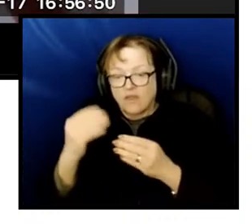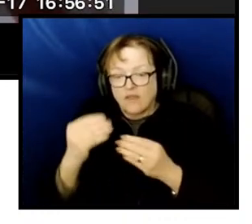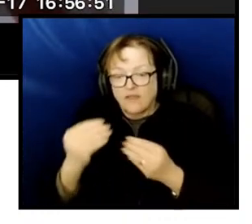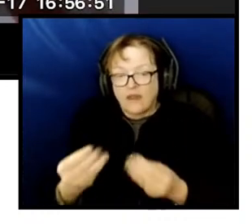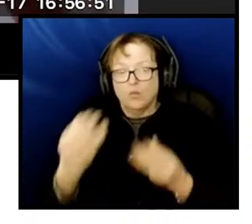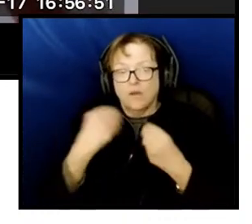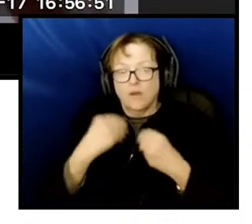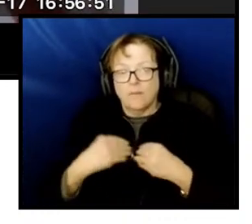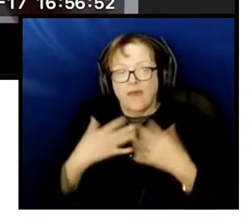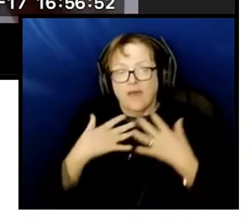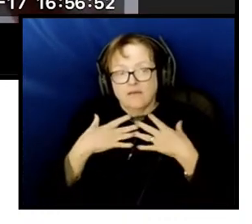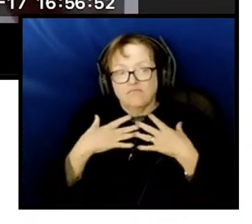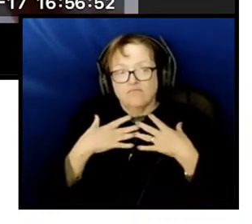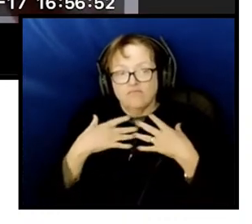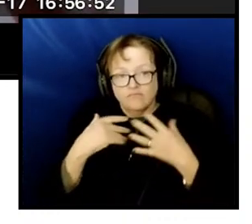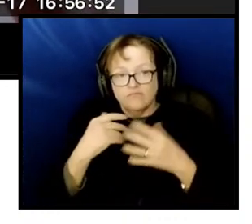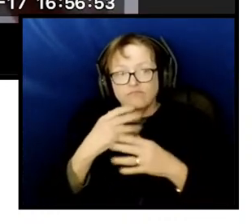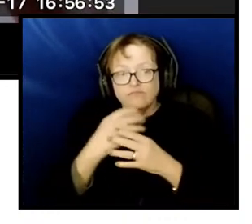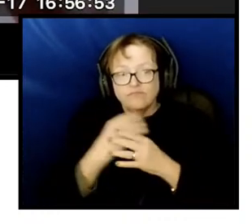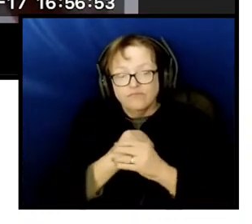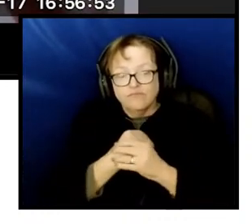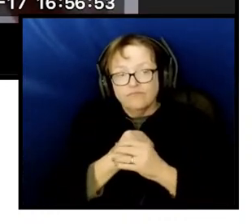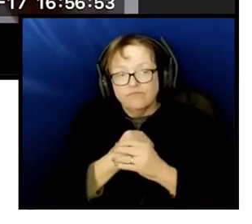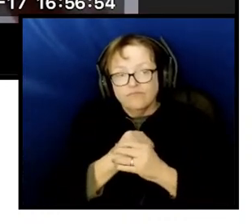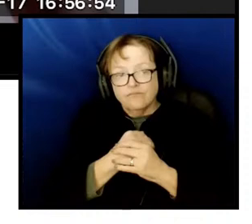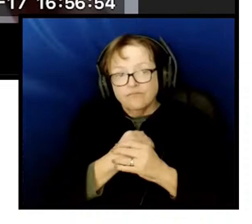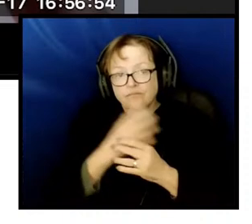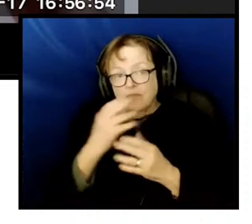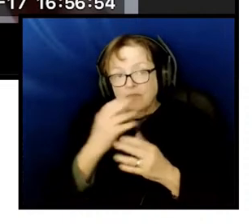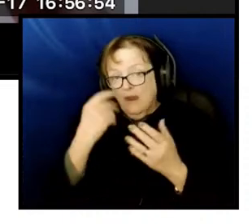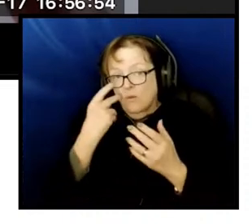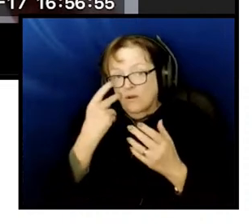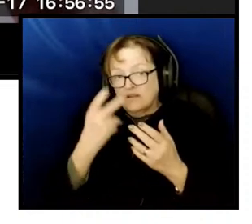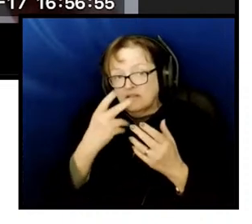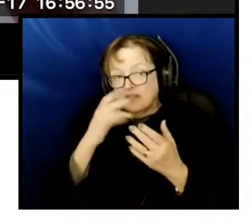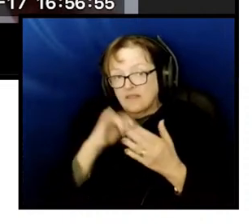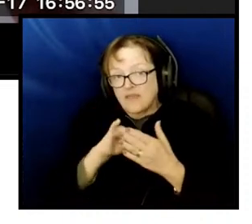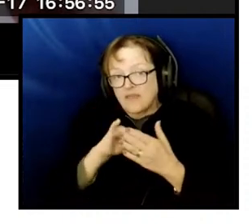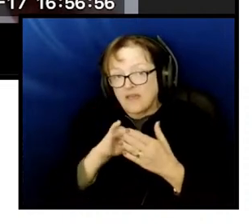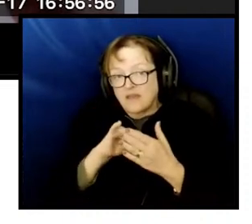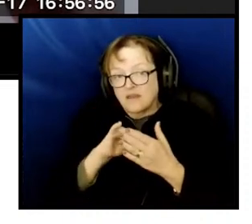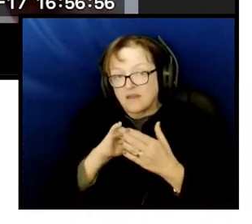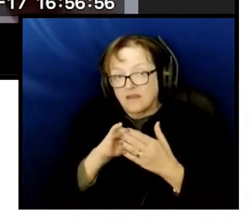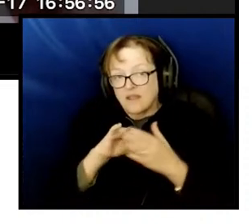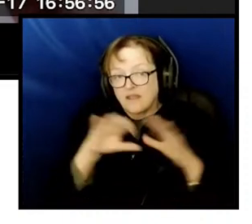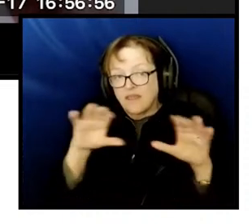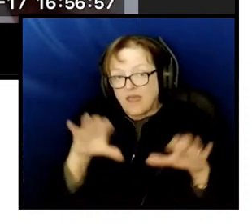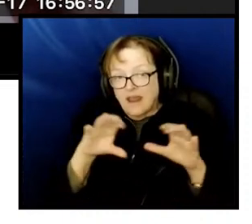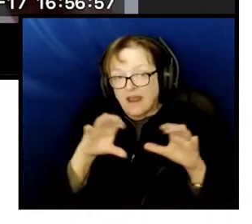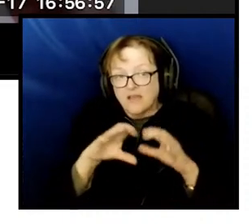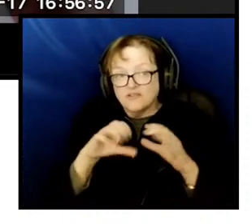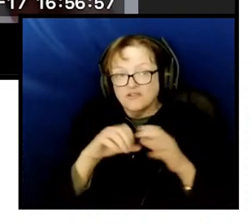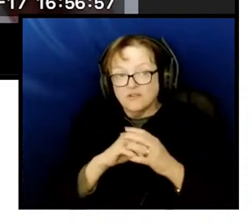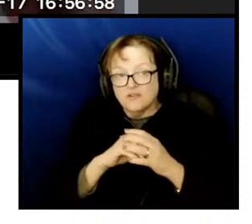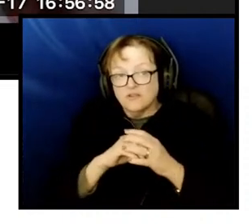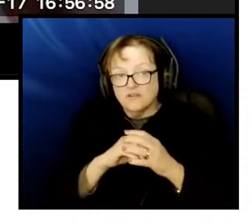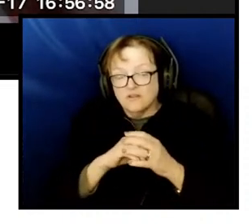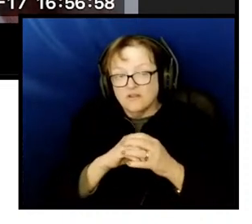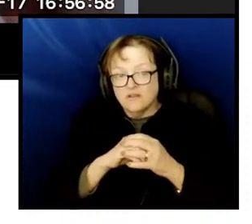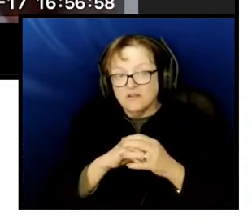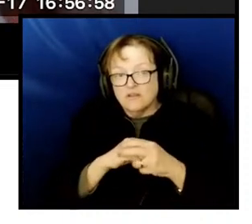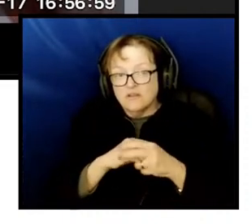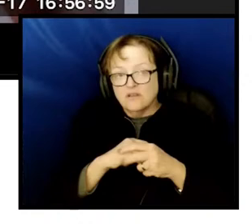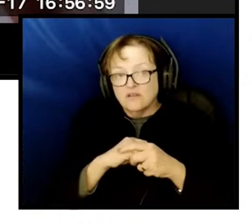some too. Or if I need some speed behind some action, I'll add some cayenne powder or some cinnamon to sort